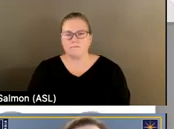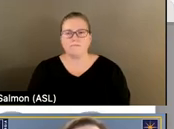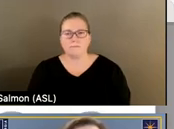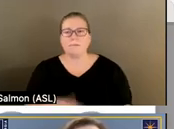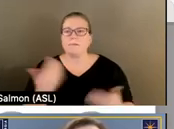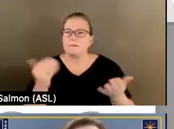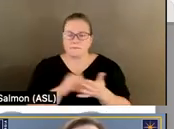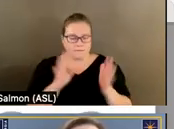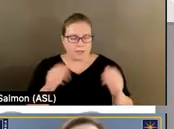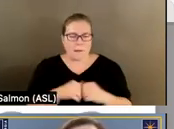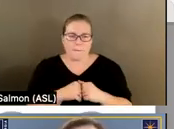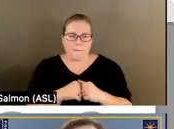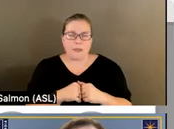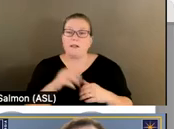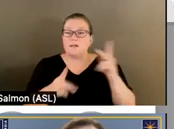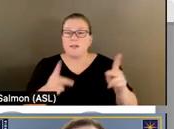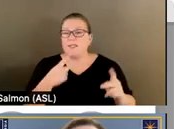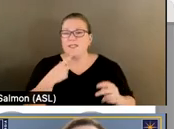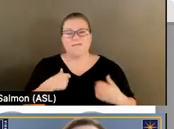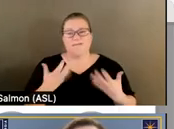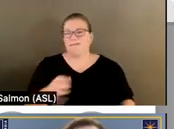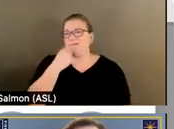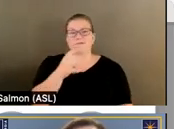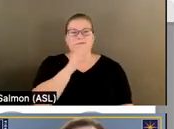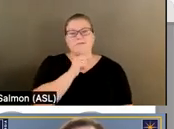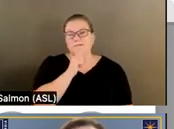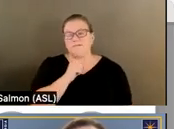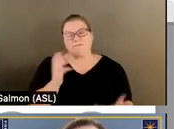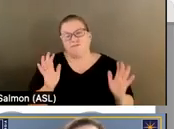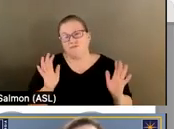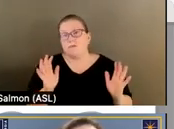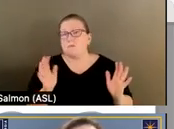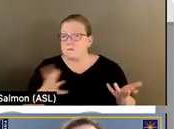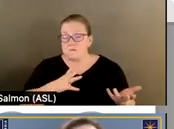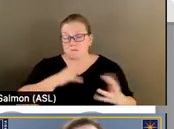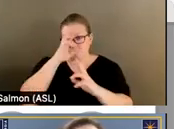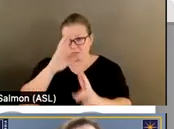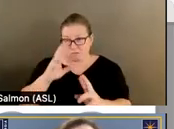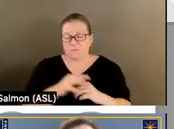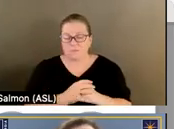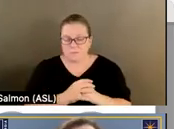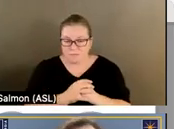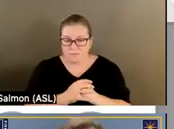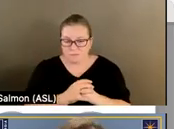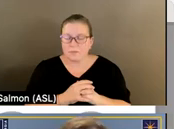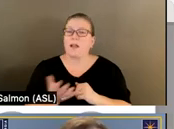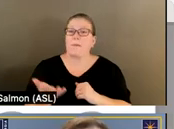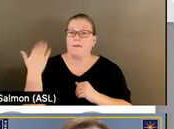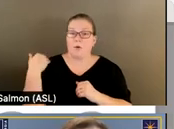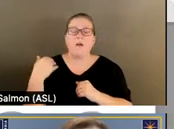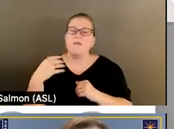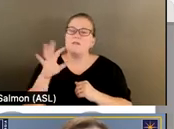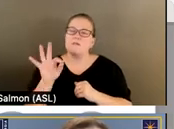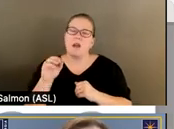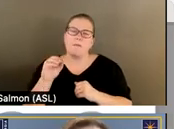refuse to give us information about their age. Last time we were here, we noted that 9.5% of our episodes were about people under the